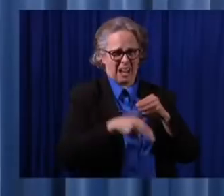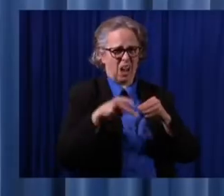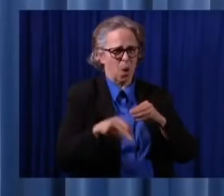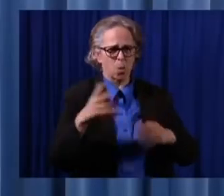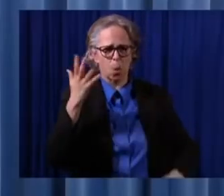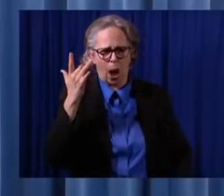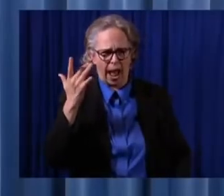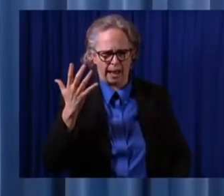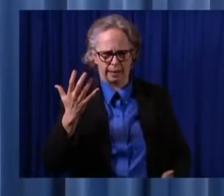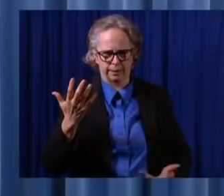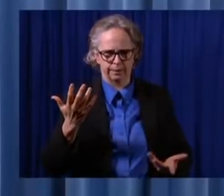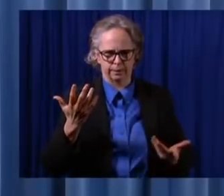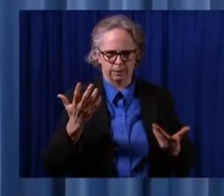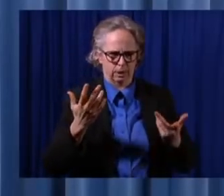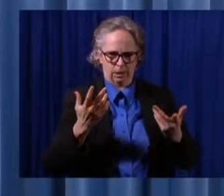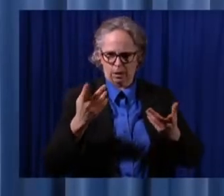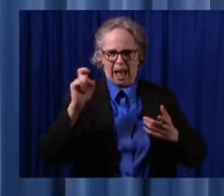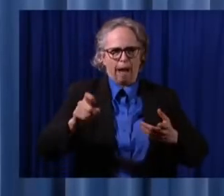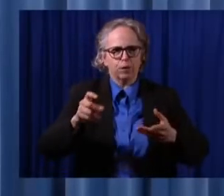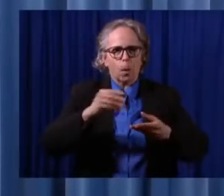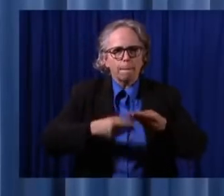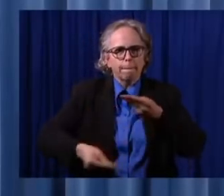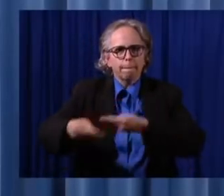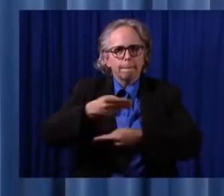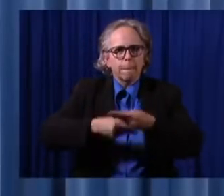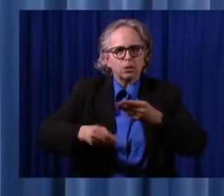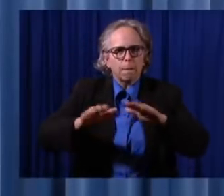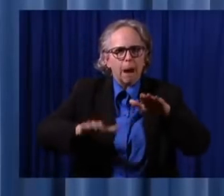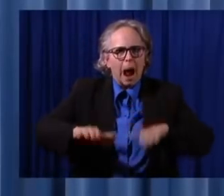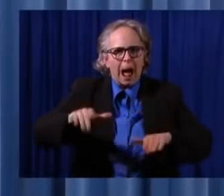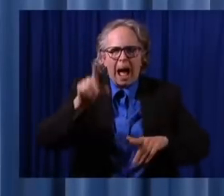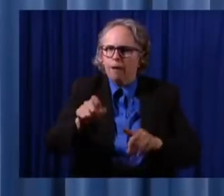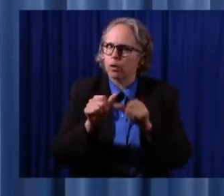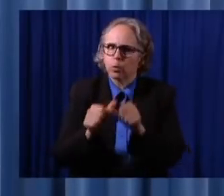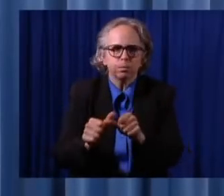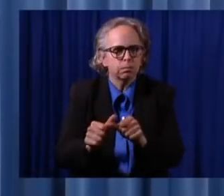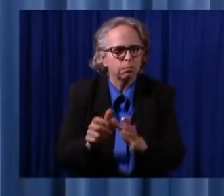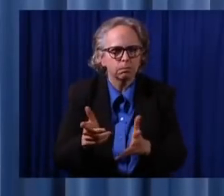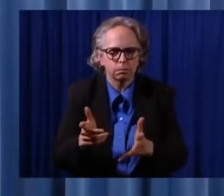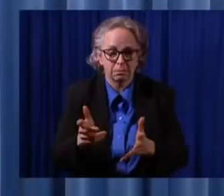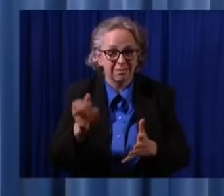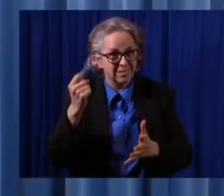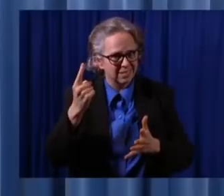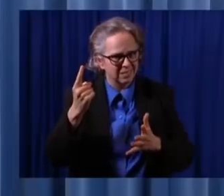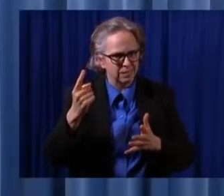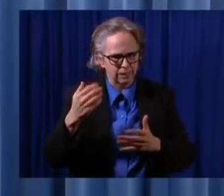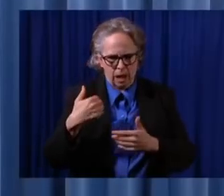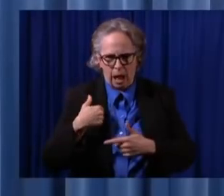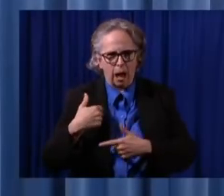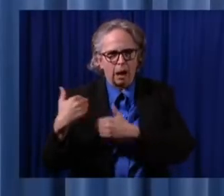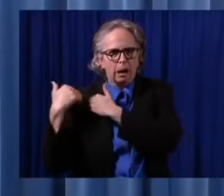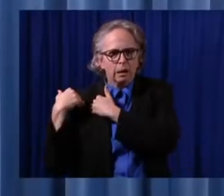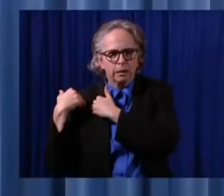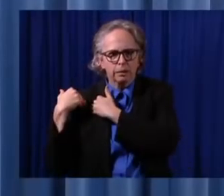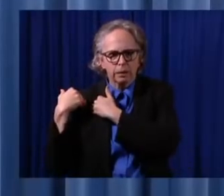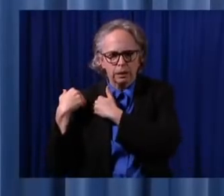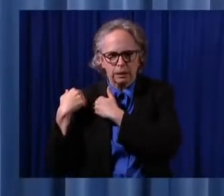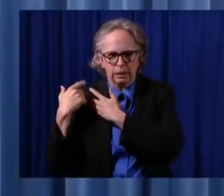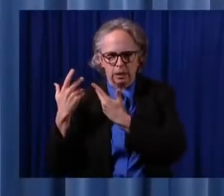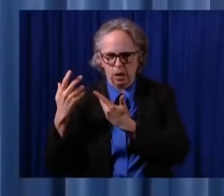have to fight the COVID-19, and we also have to take actions that we know